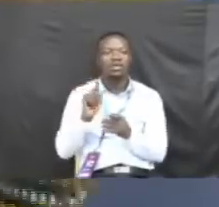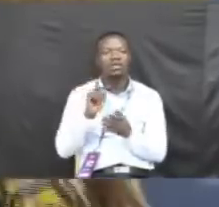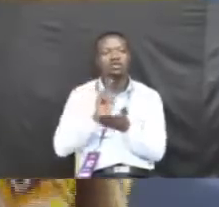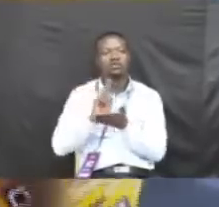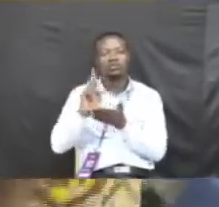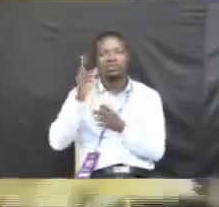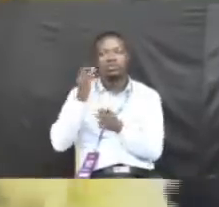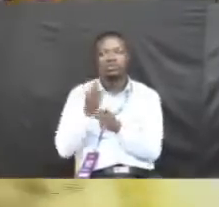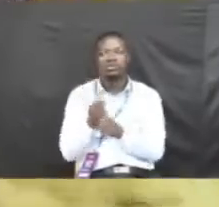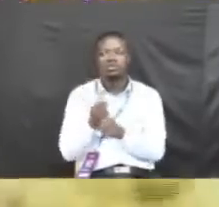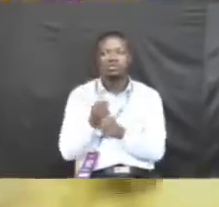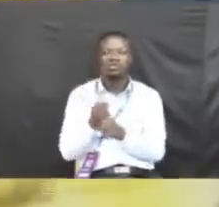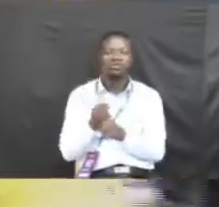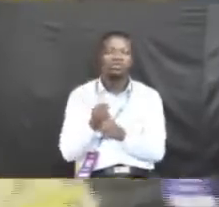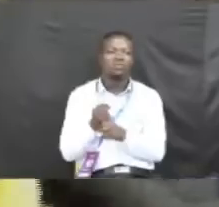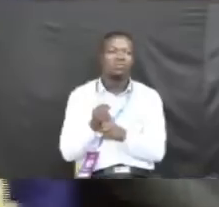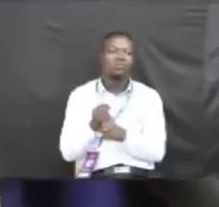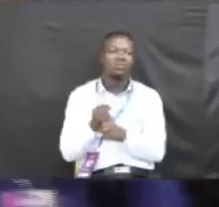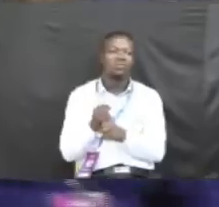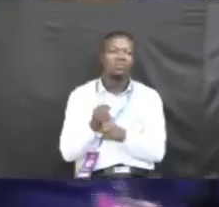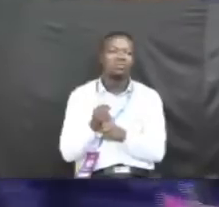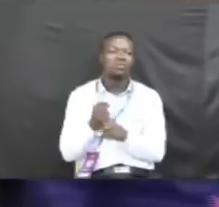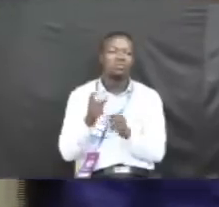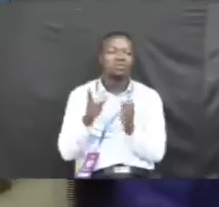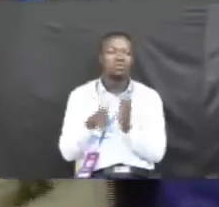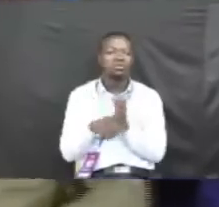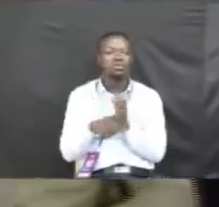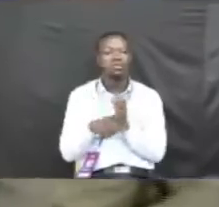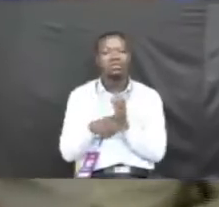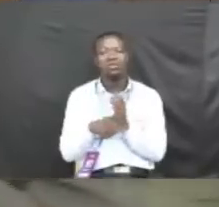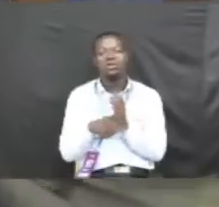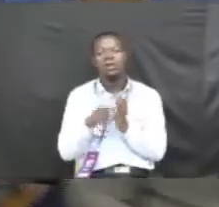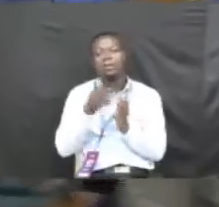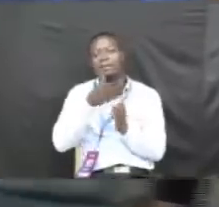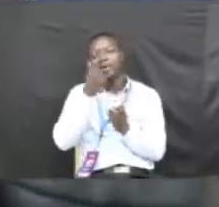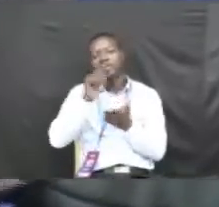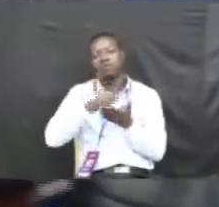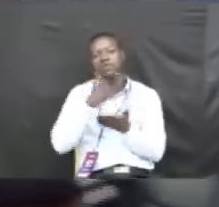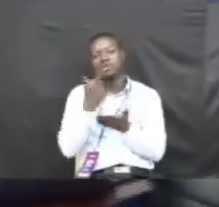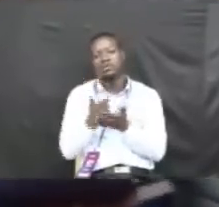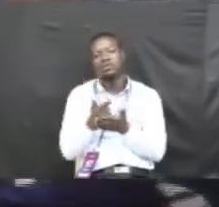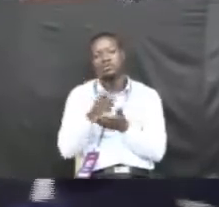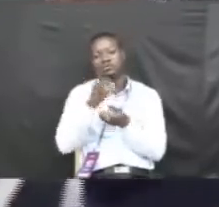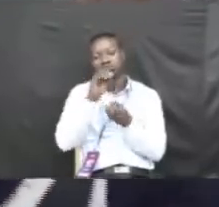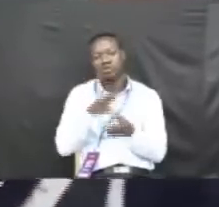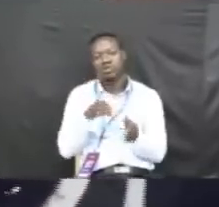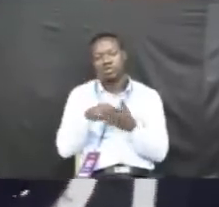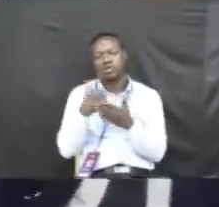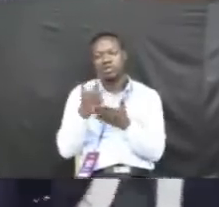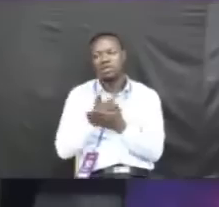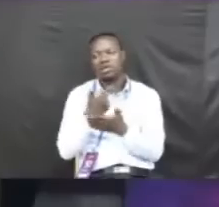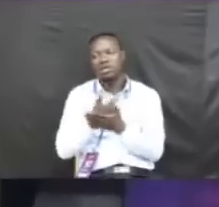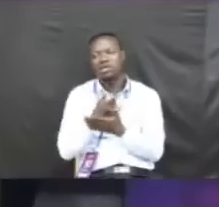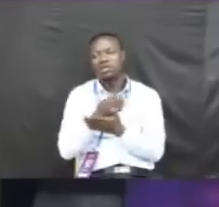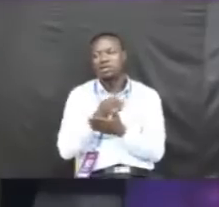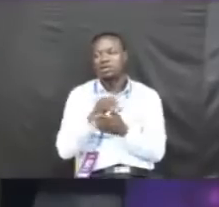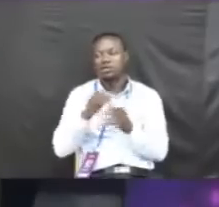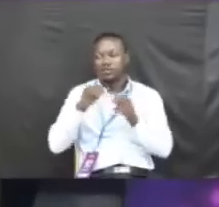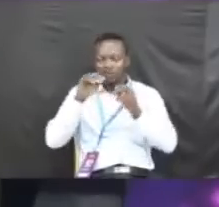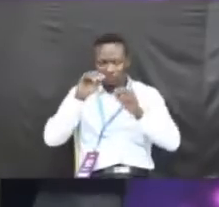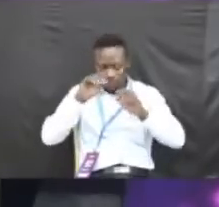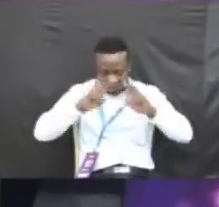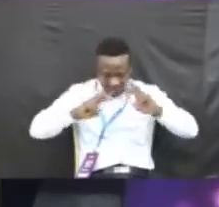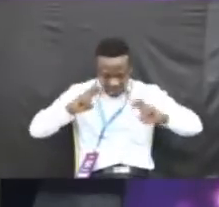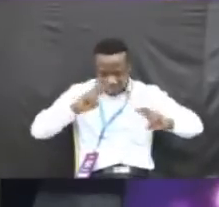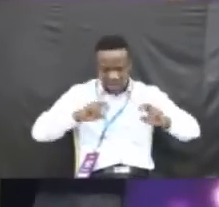received the raincoat roofing award for the best graduating student. The Ghana Institution of Surveyor award for the